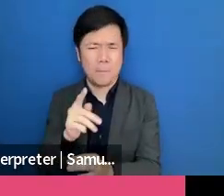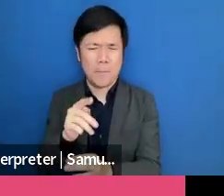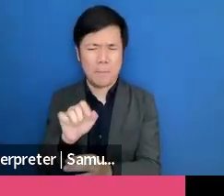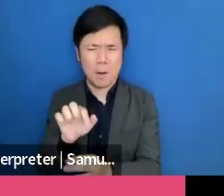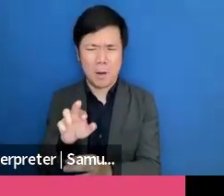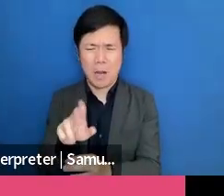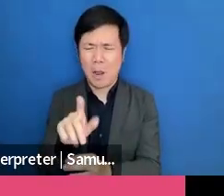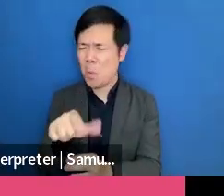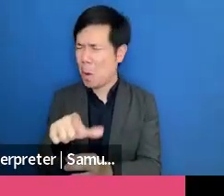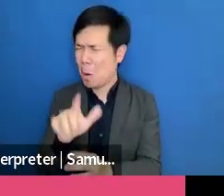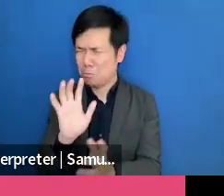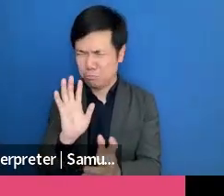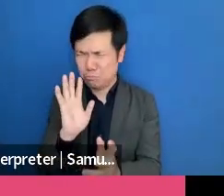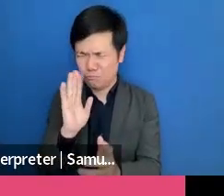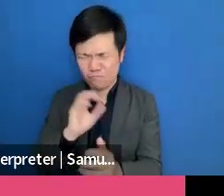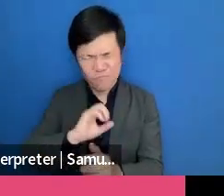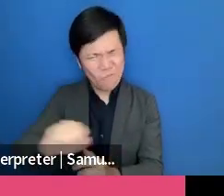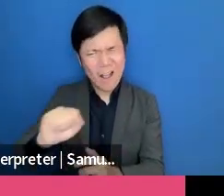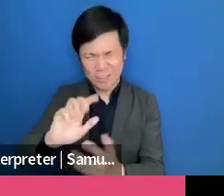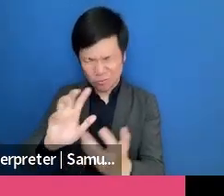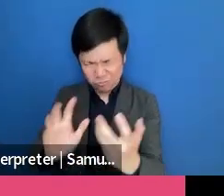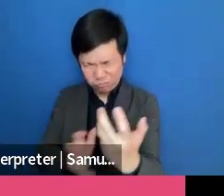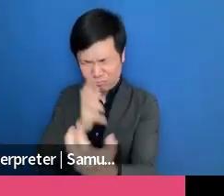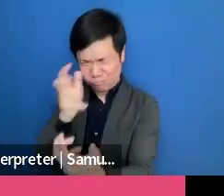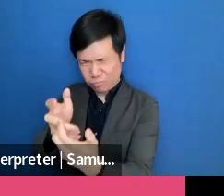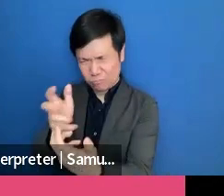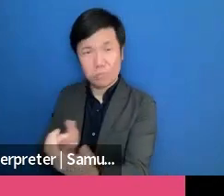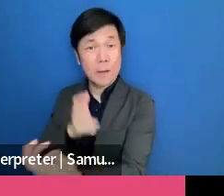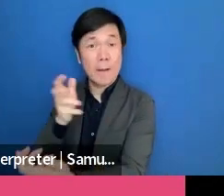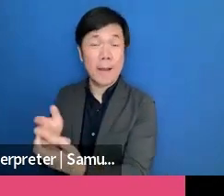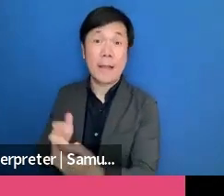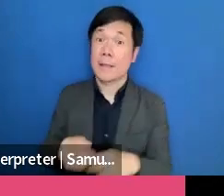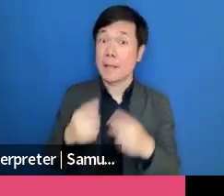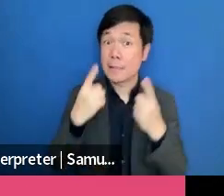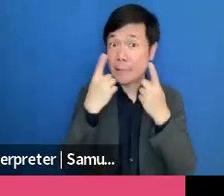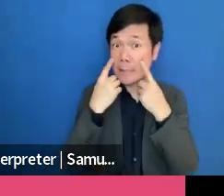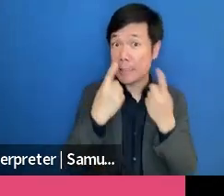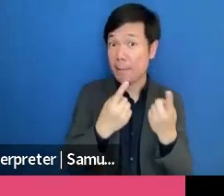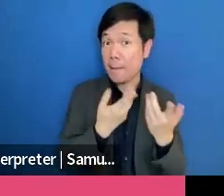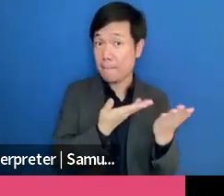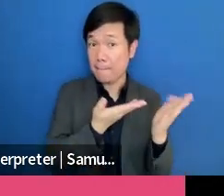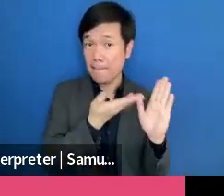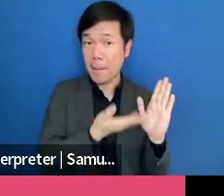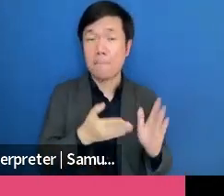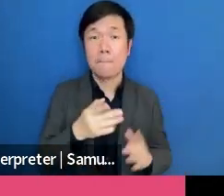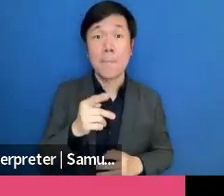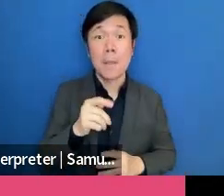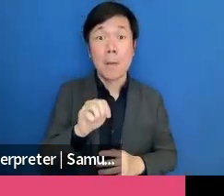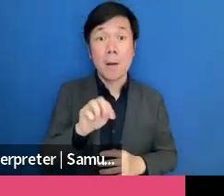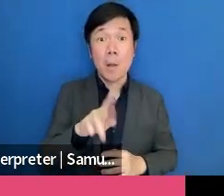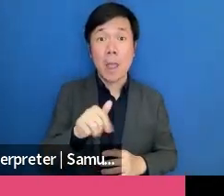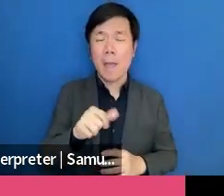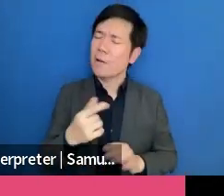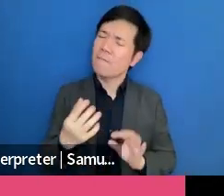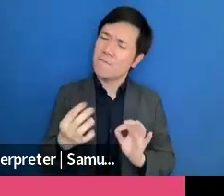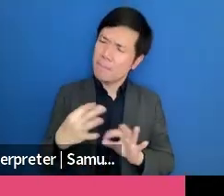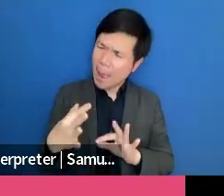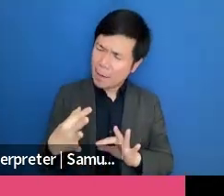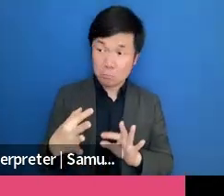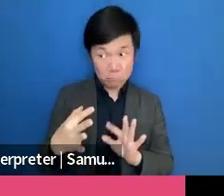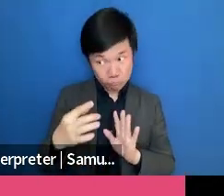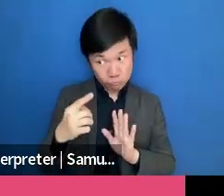At national and regional levels, these steps show up in very practical ways, including structured feedback processes. We